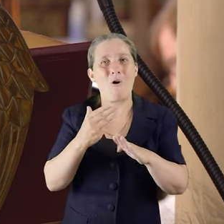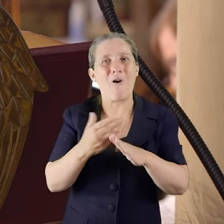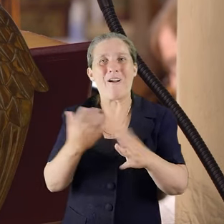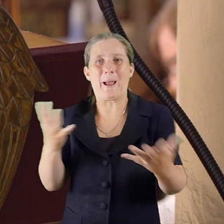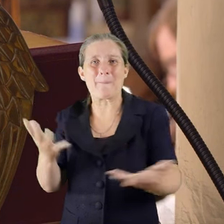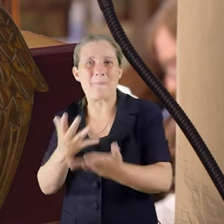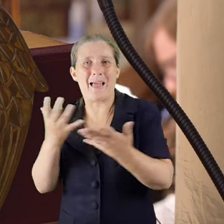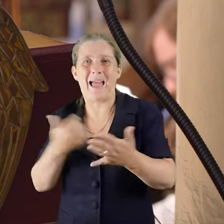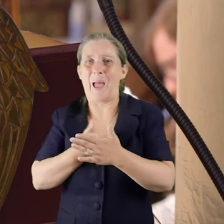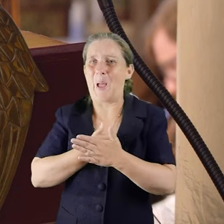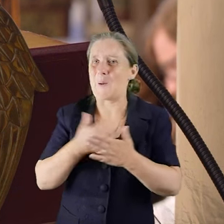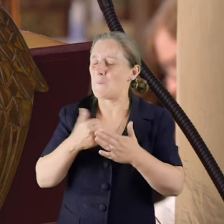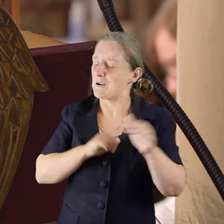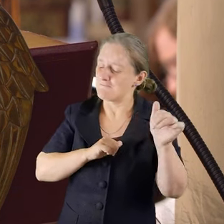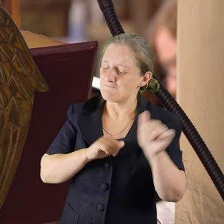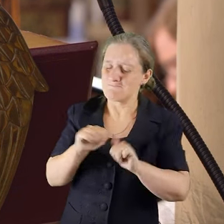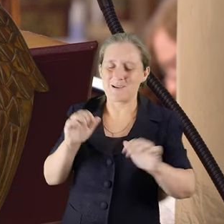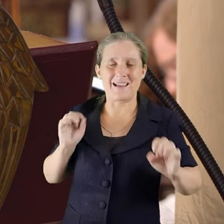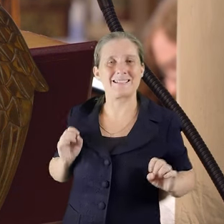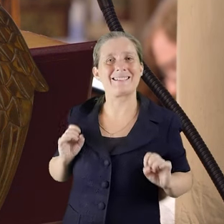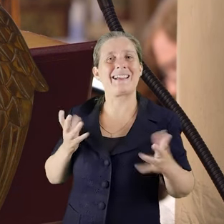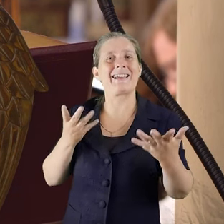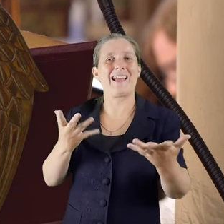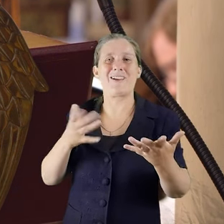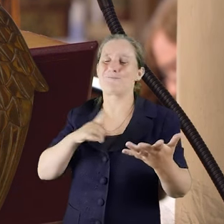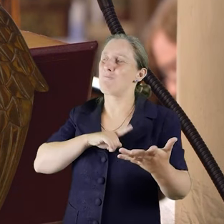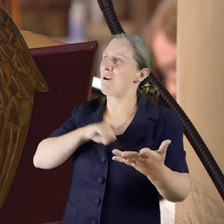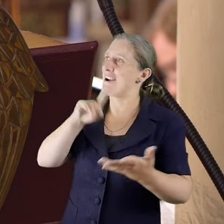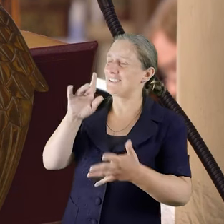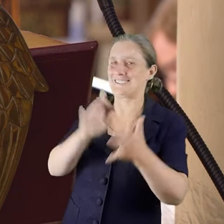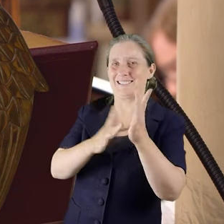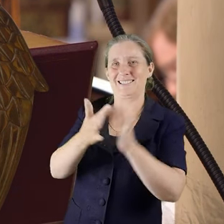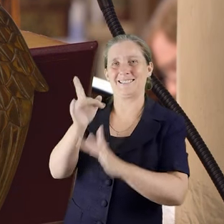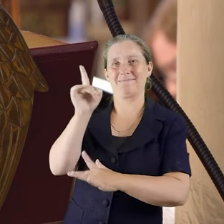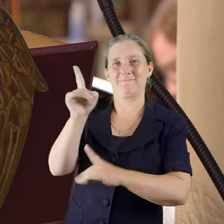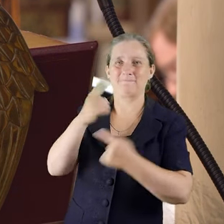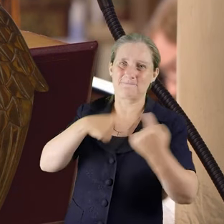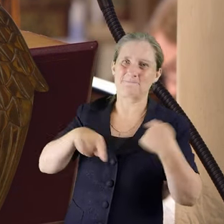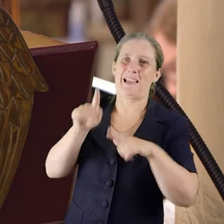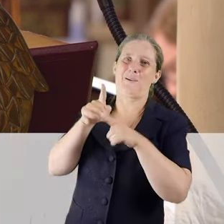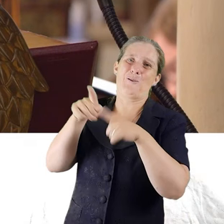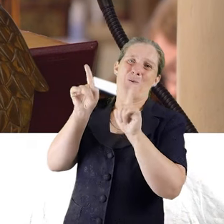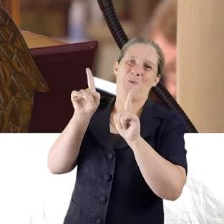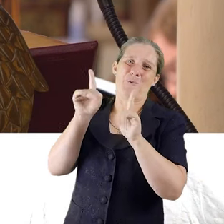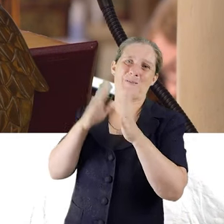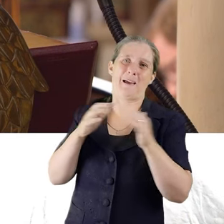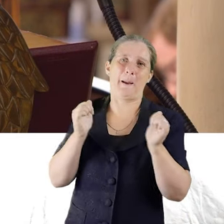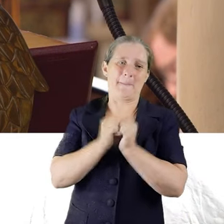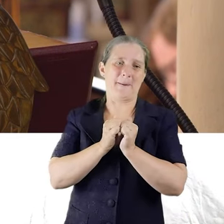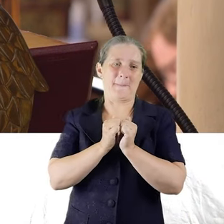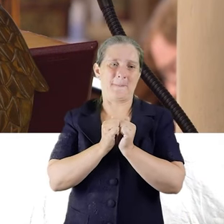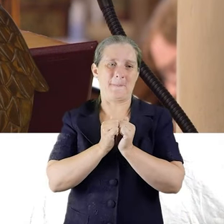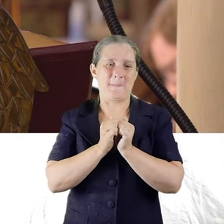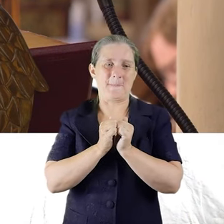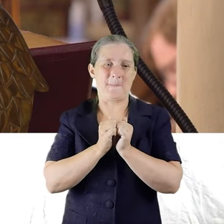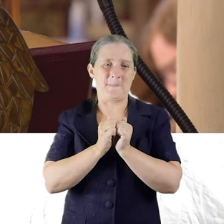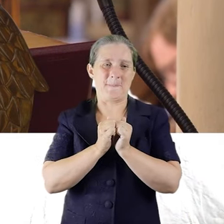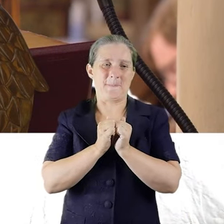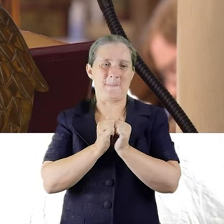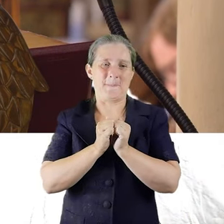in our play always to give our best, for the sake of Jesus Christ, our Lord. Amen.